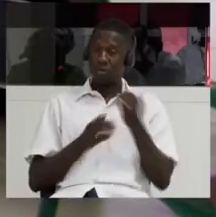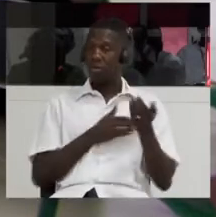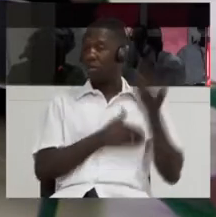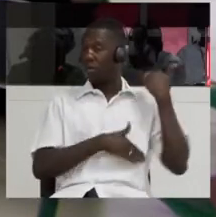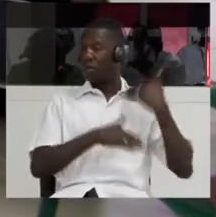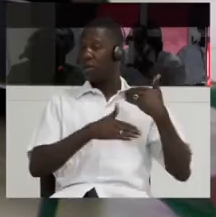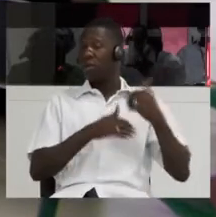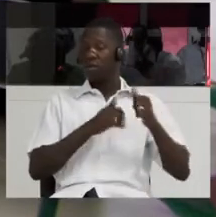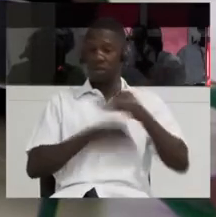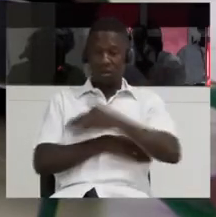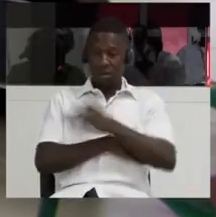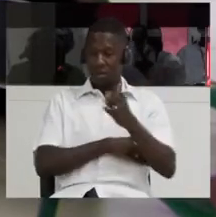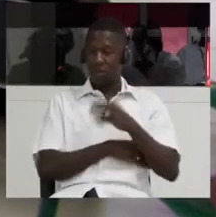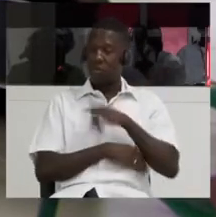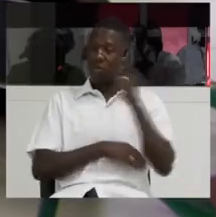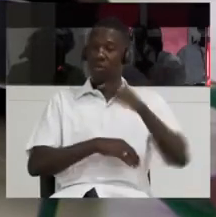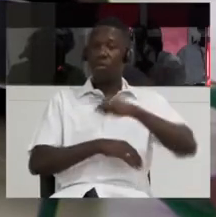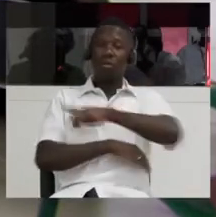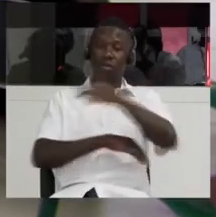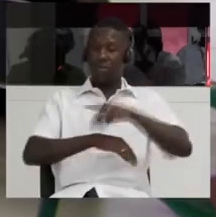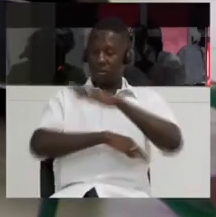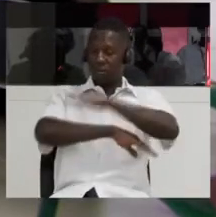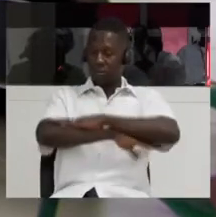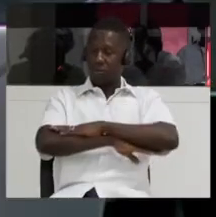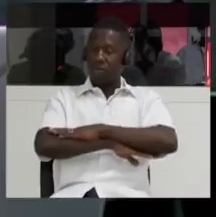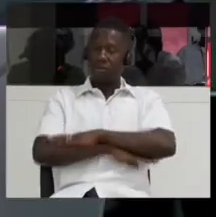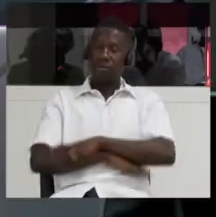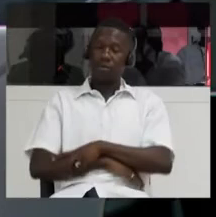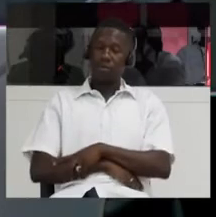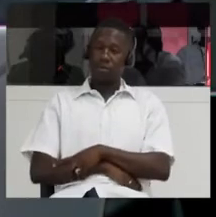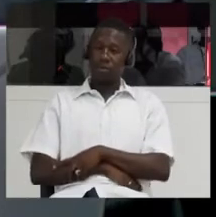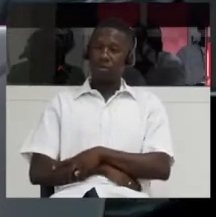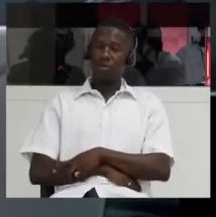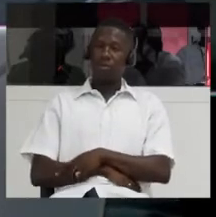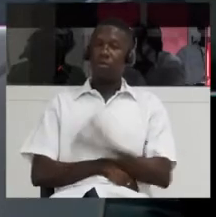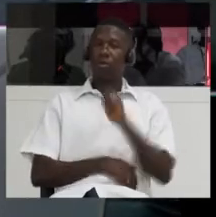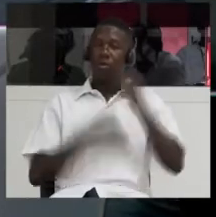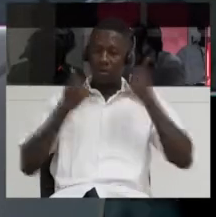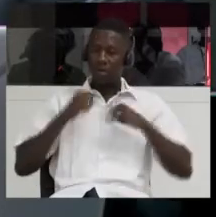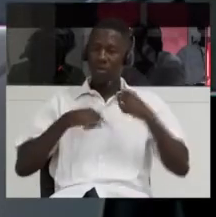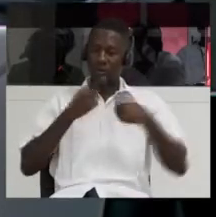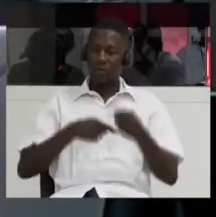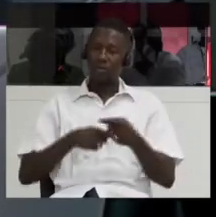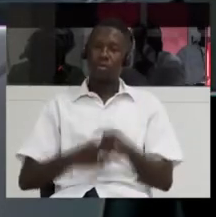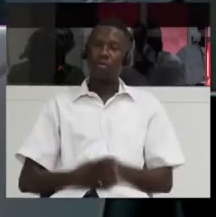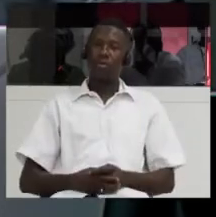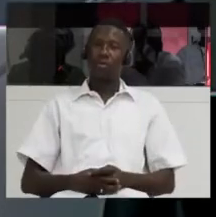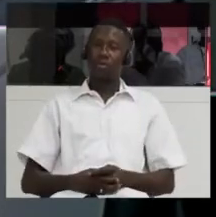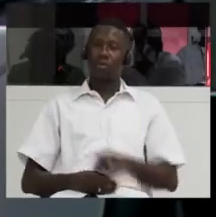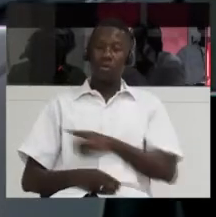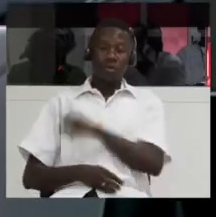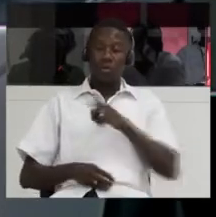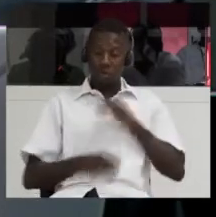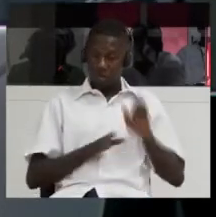school. And then what happened after that? and we all advanced towards that location